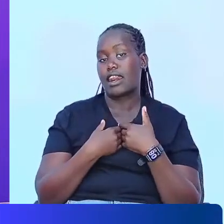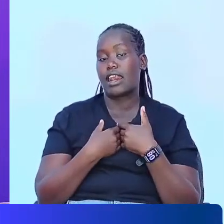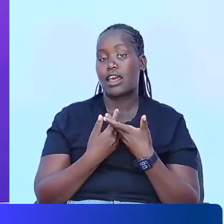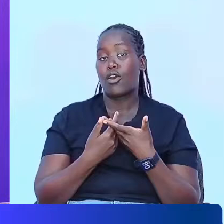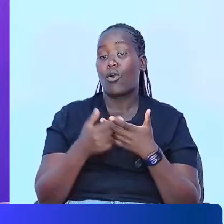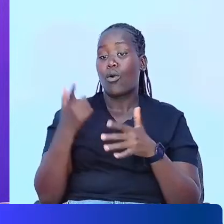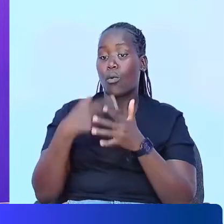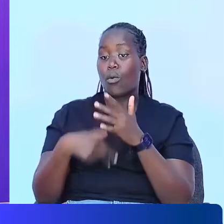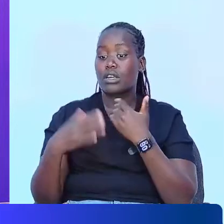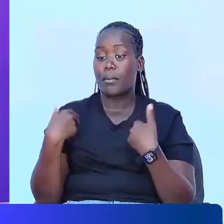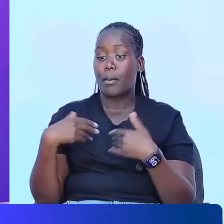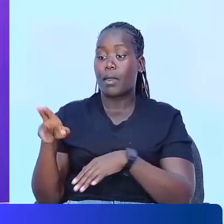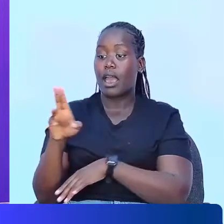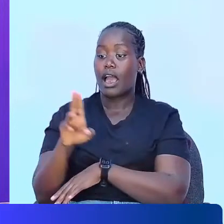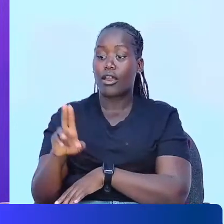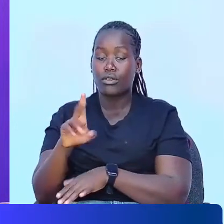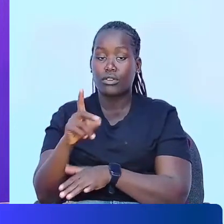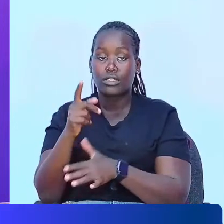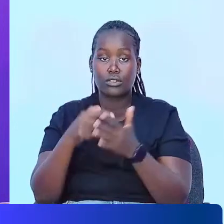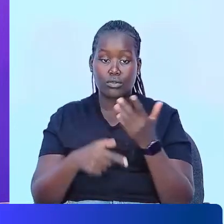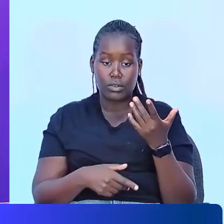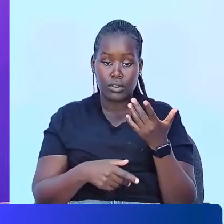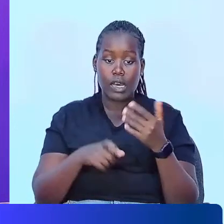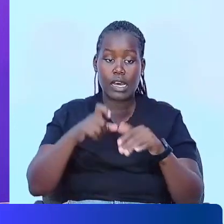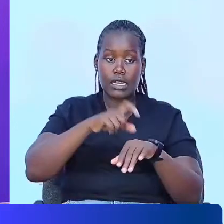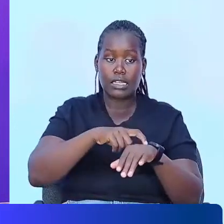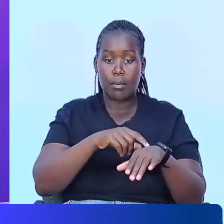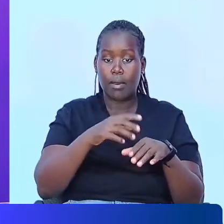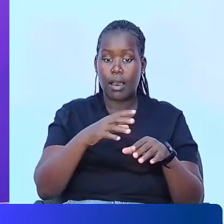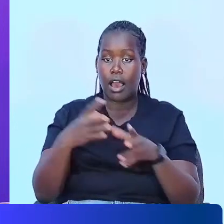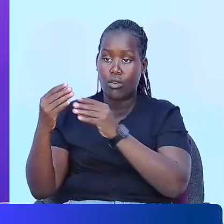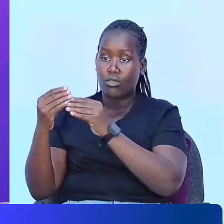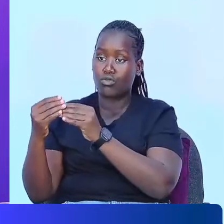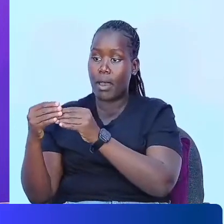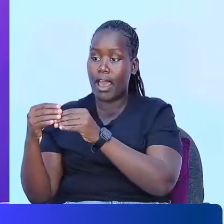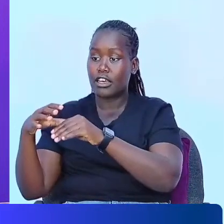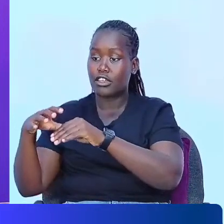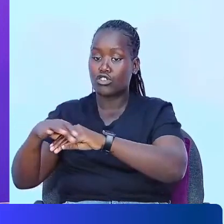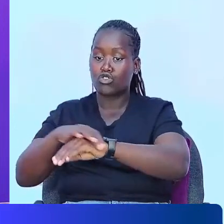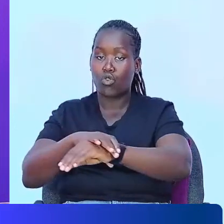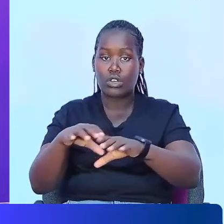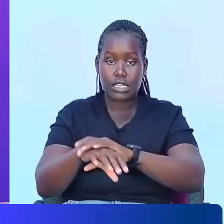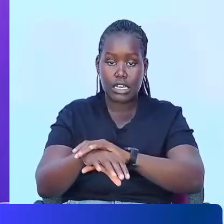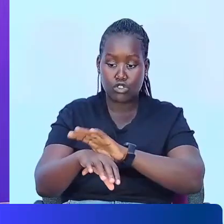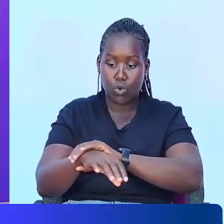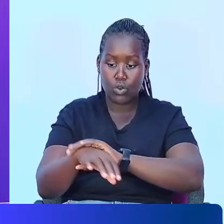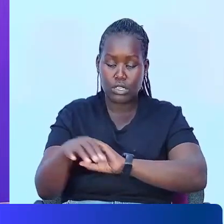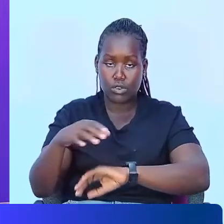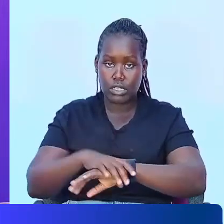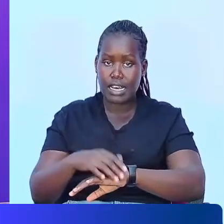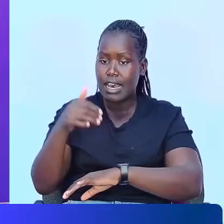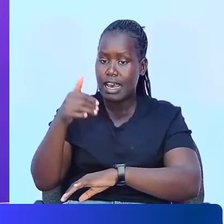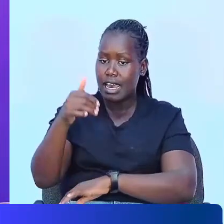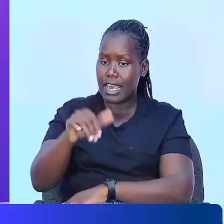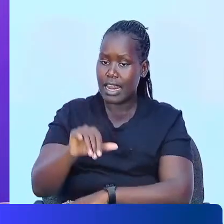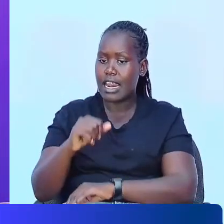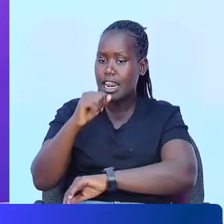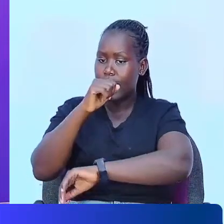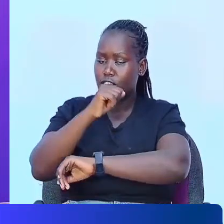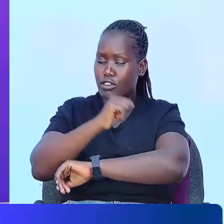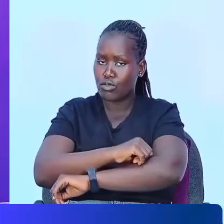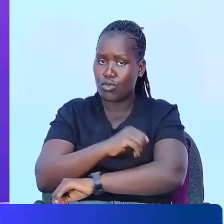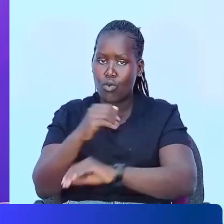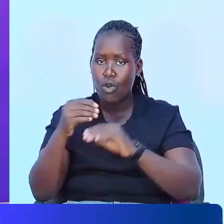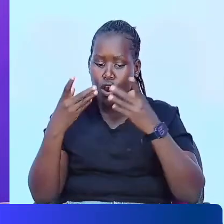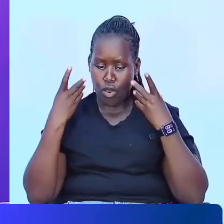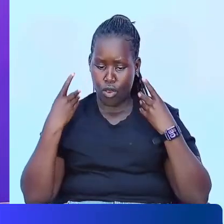used was when I go to buy socks in any of the school uniform shops in town on